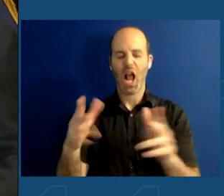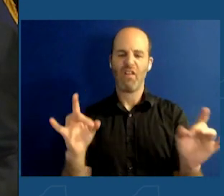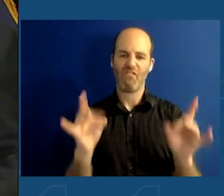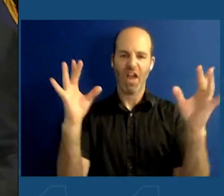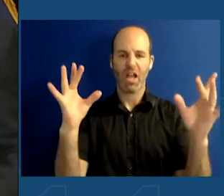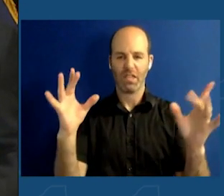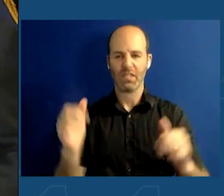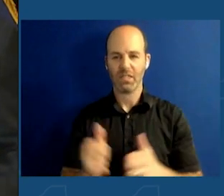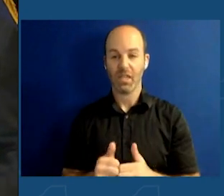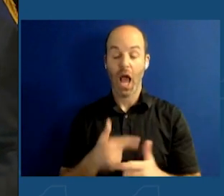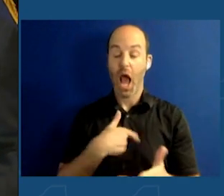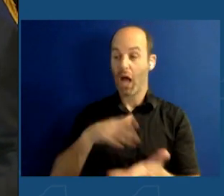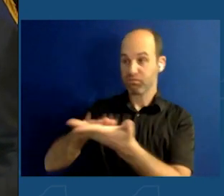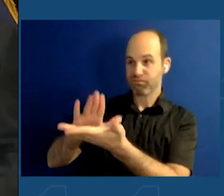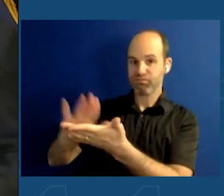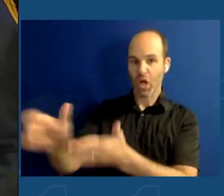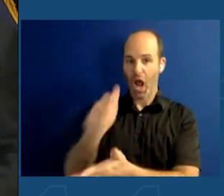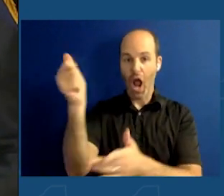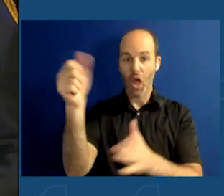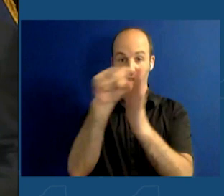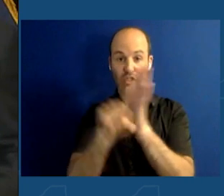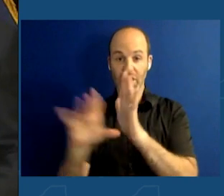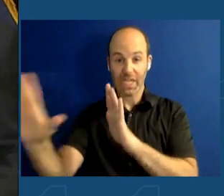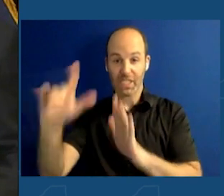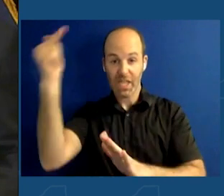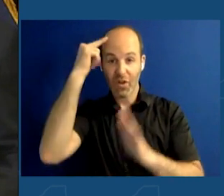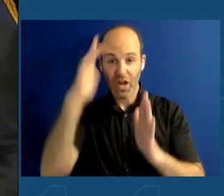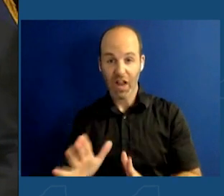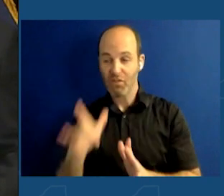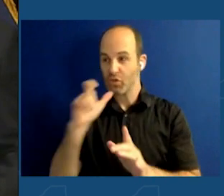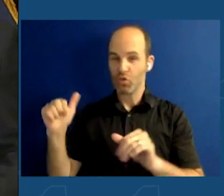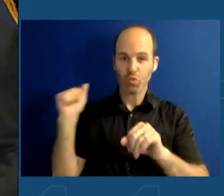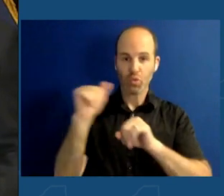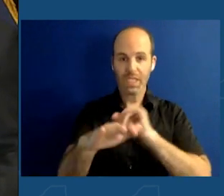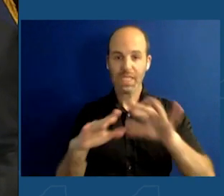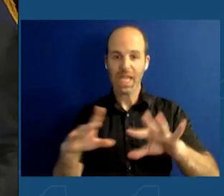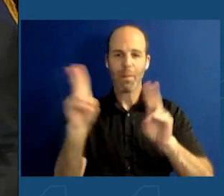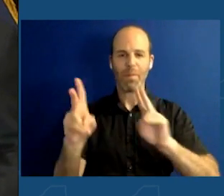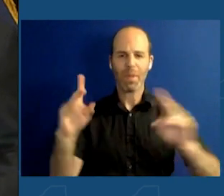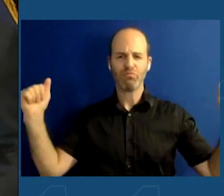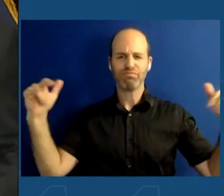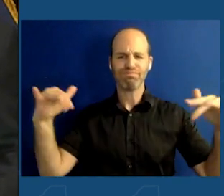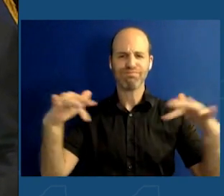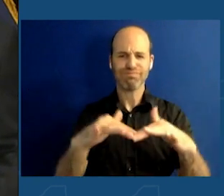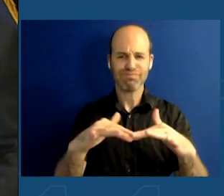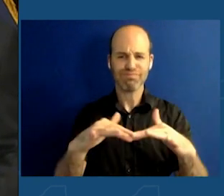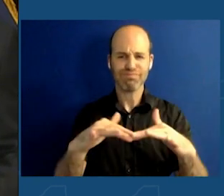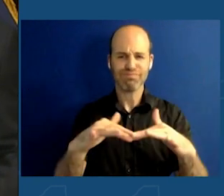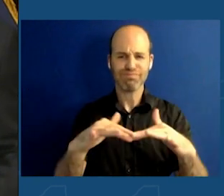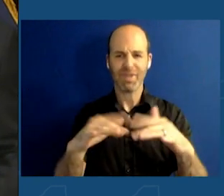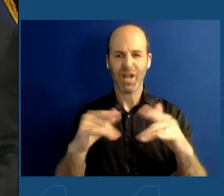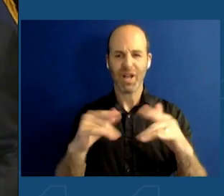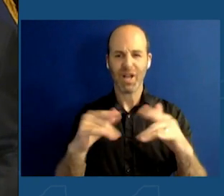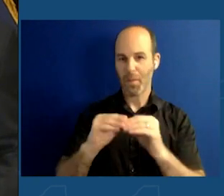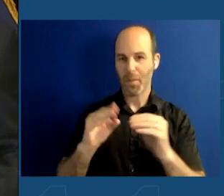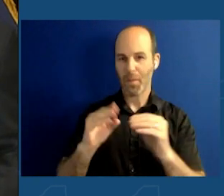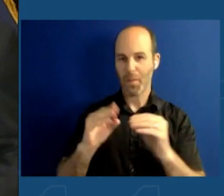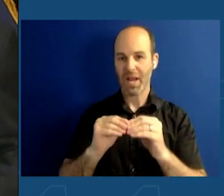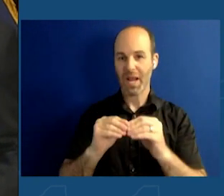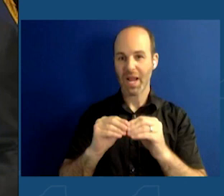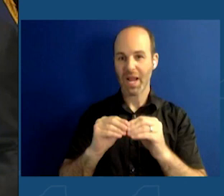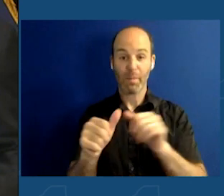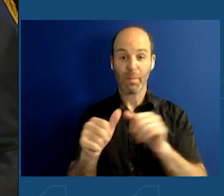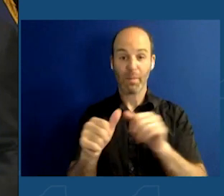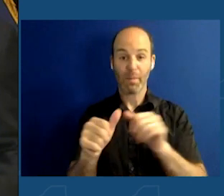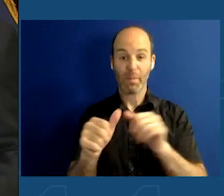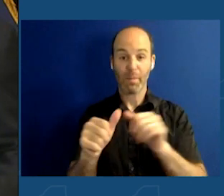and their governors who have sent their people to our meetings. There's a meeting going on at 10 o'clock this morning. We've met in Albany.